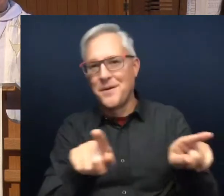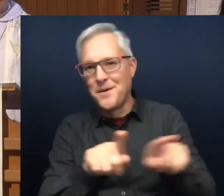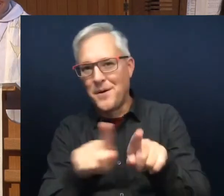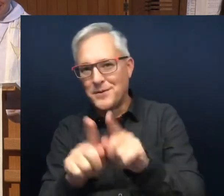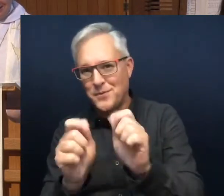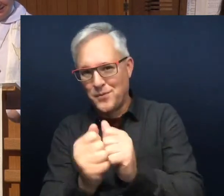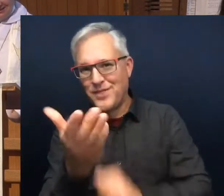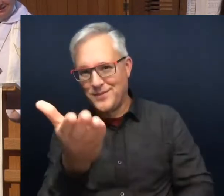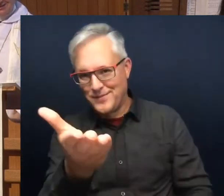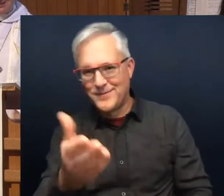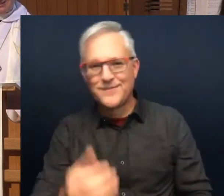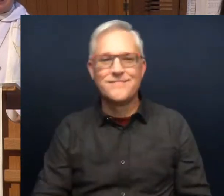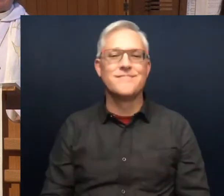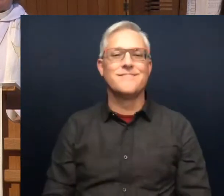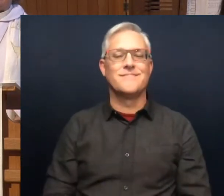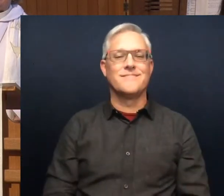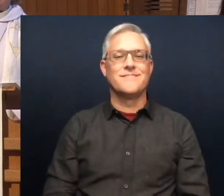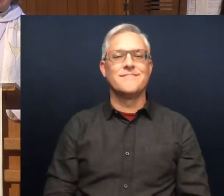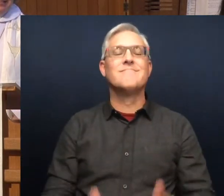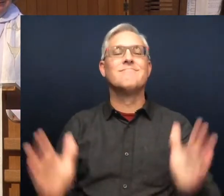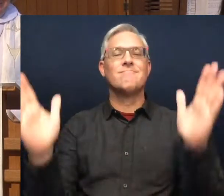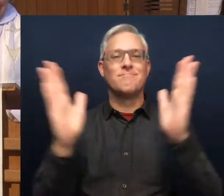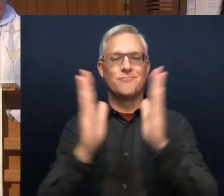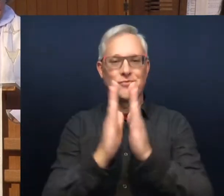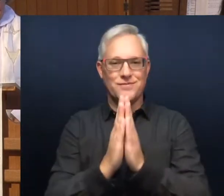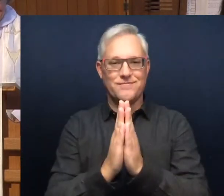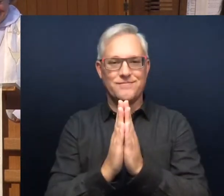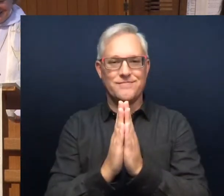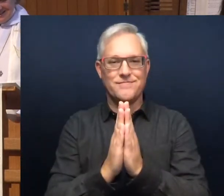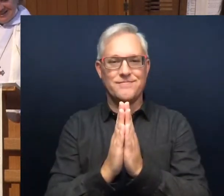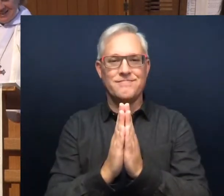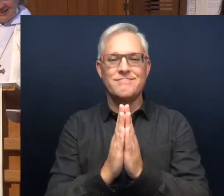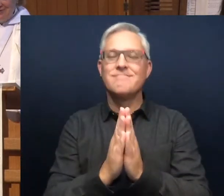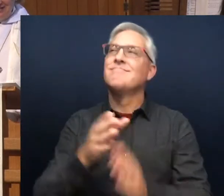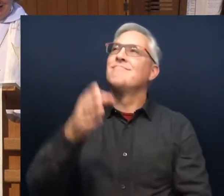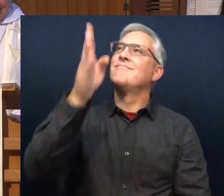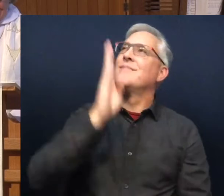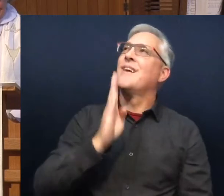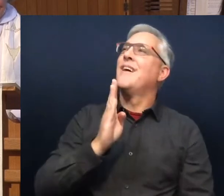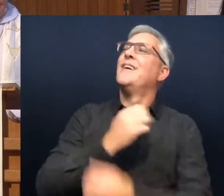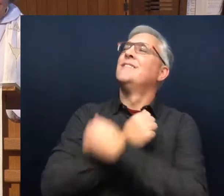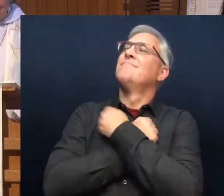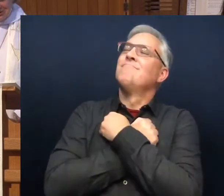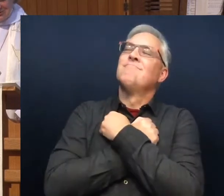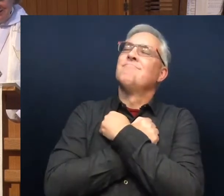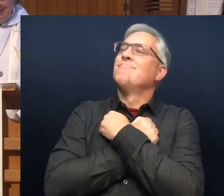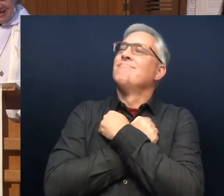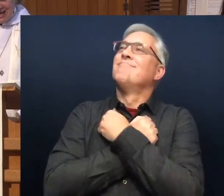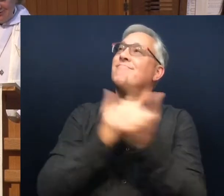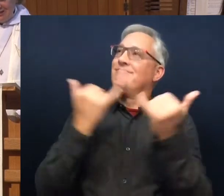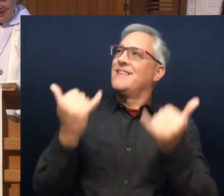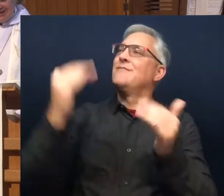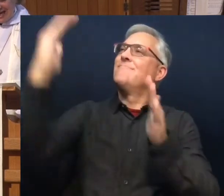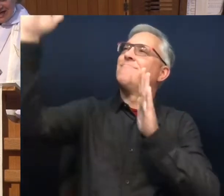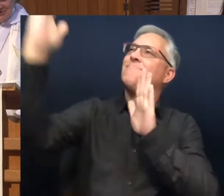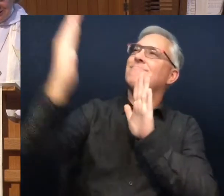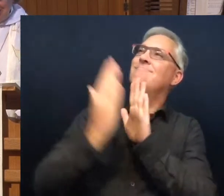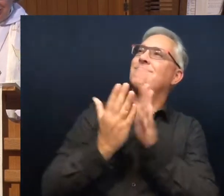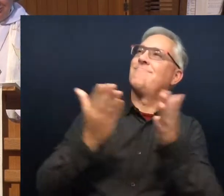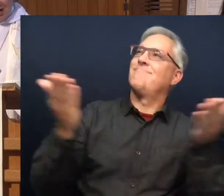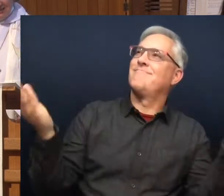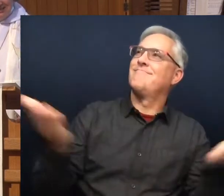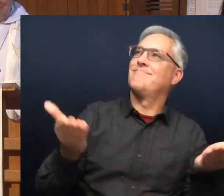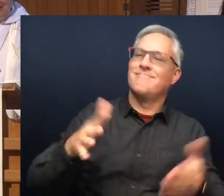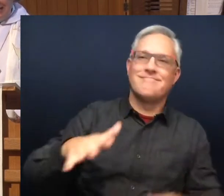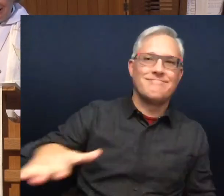also with you. Let us pray. Loving God, come to us now in our